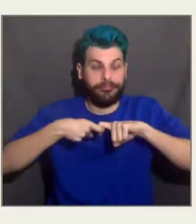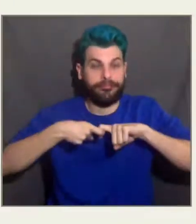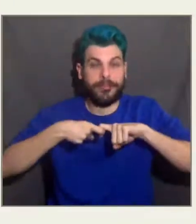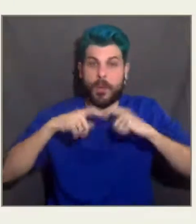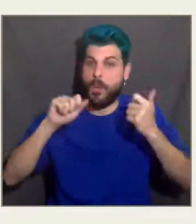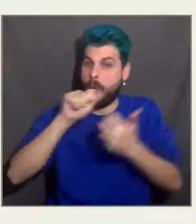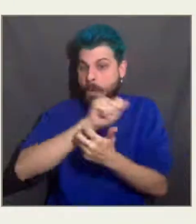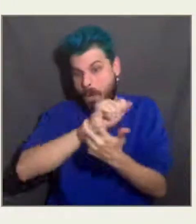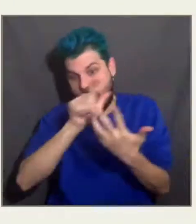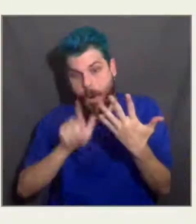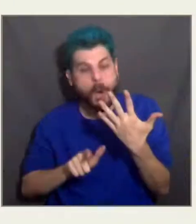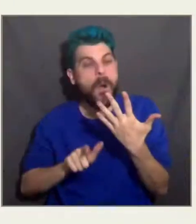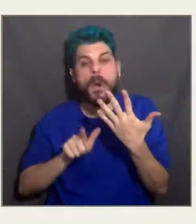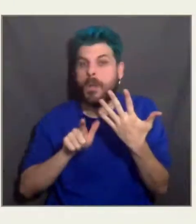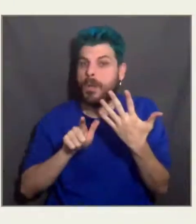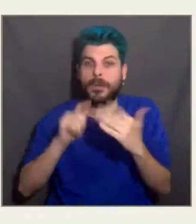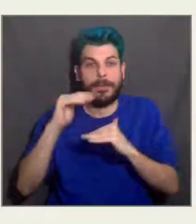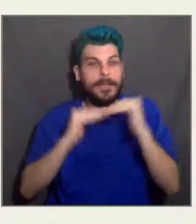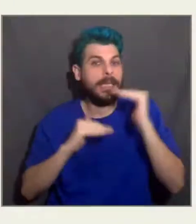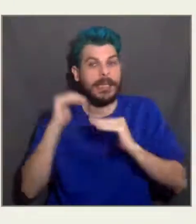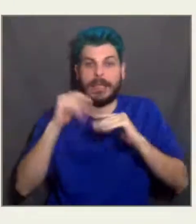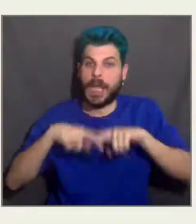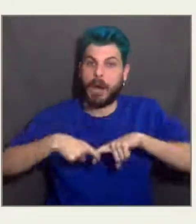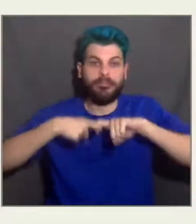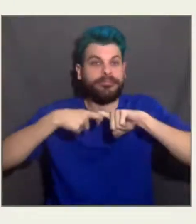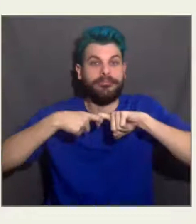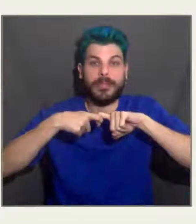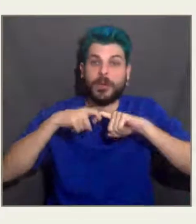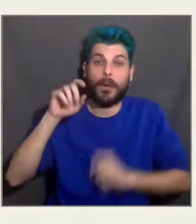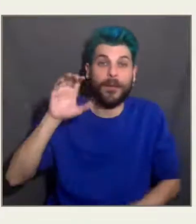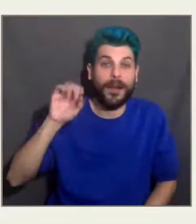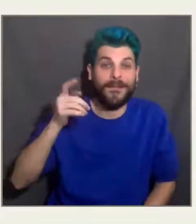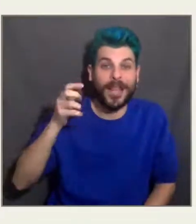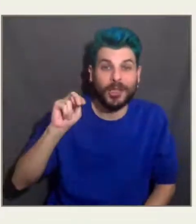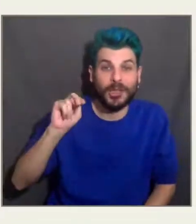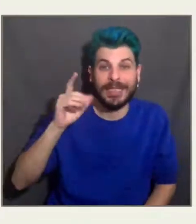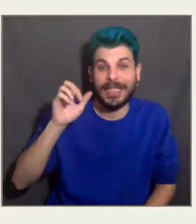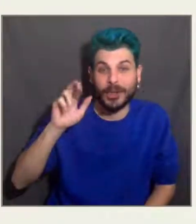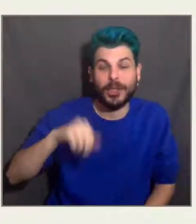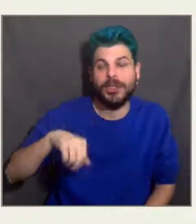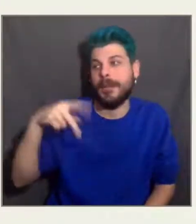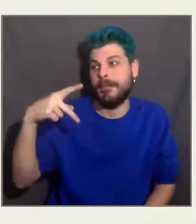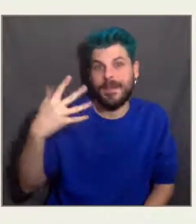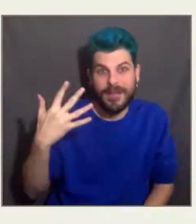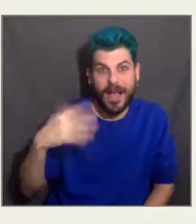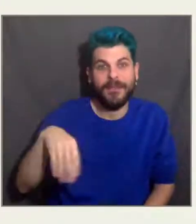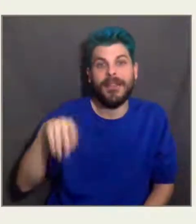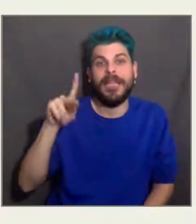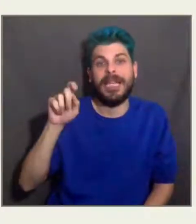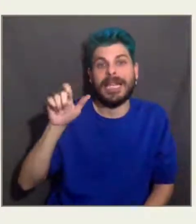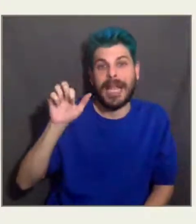Oregon Zoo, the Convention Center, the Expo Center, P5, Keller, and the Schnitz.